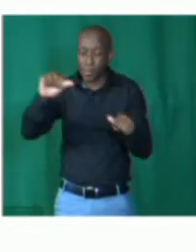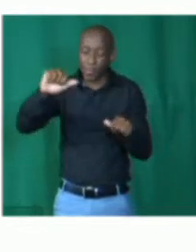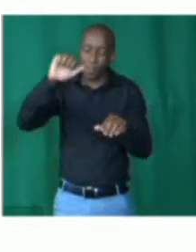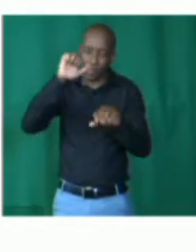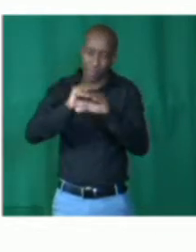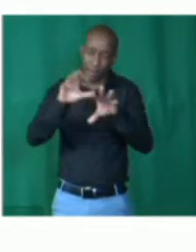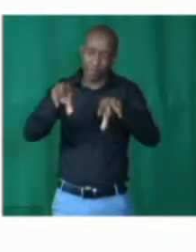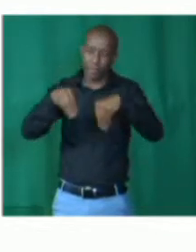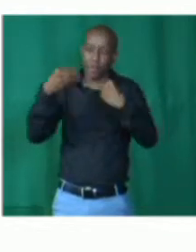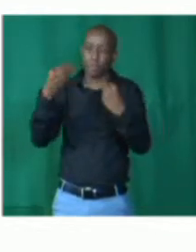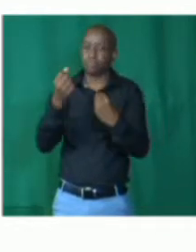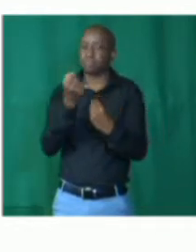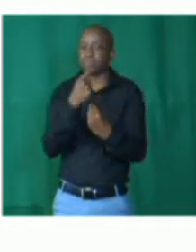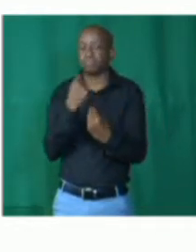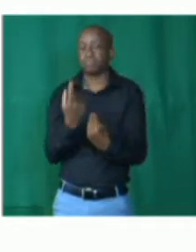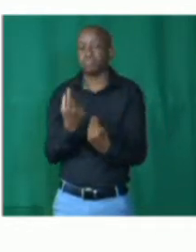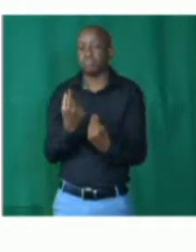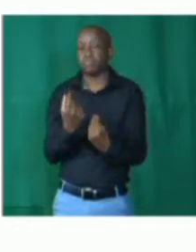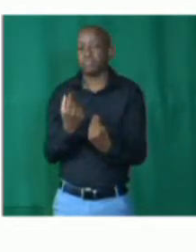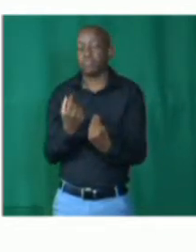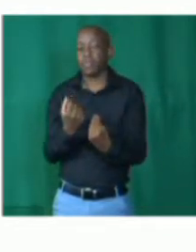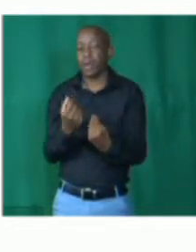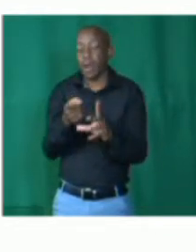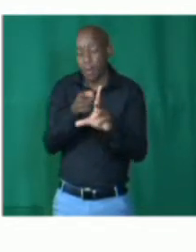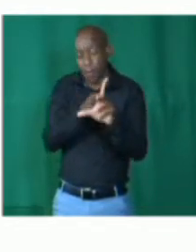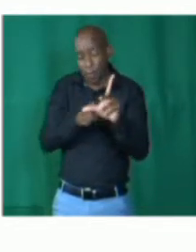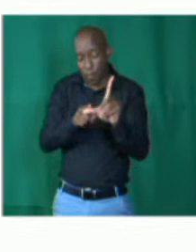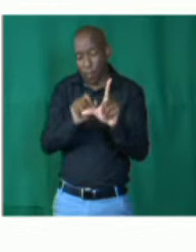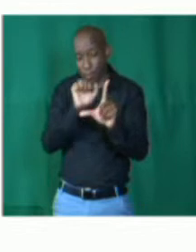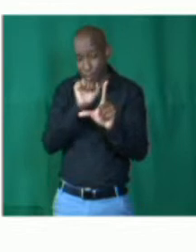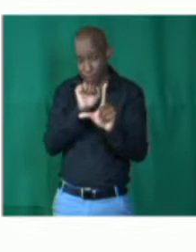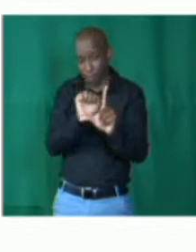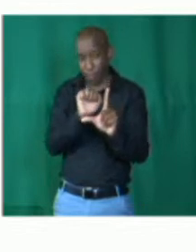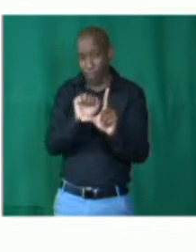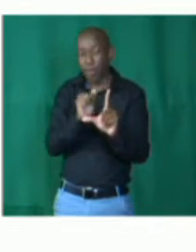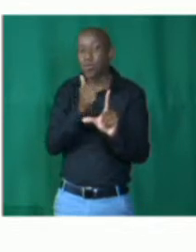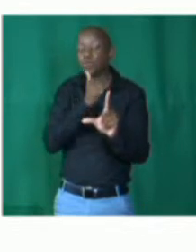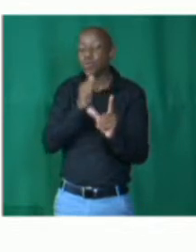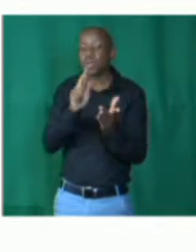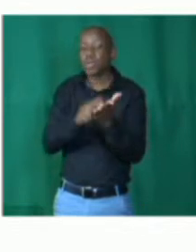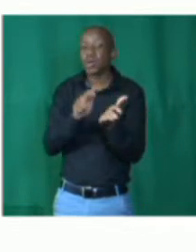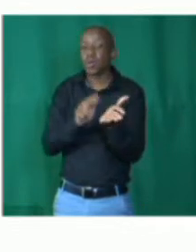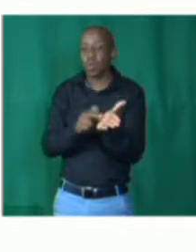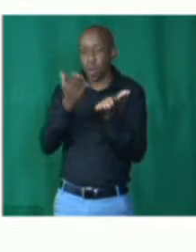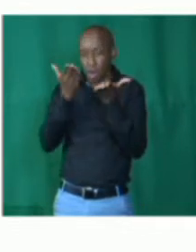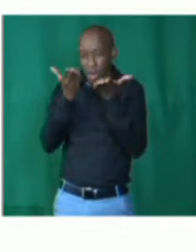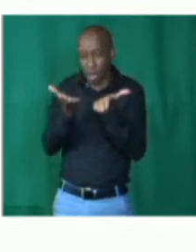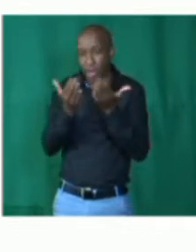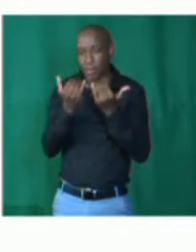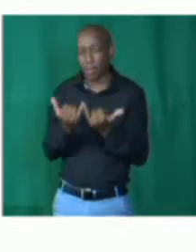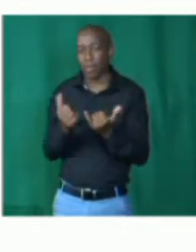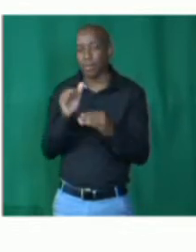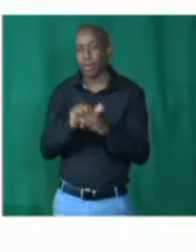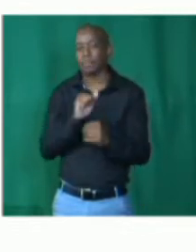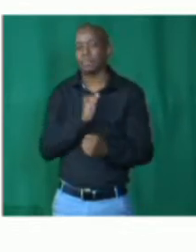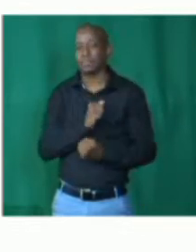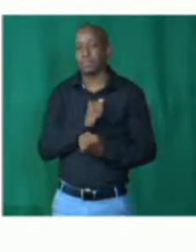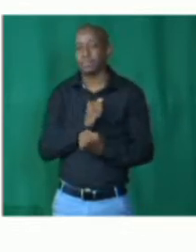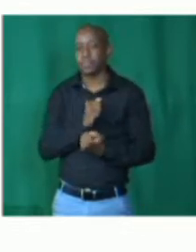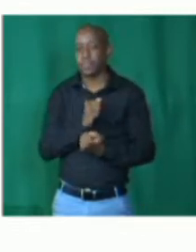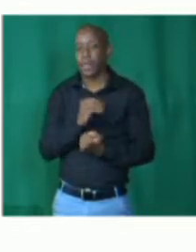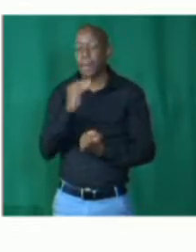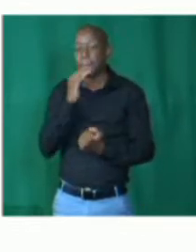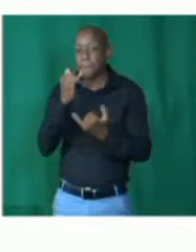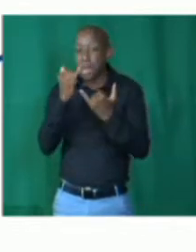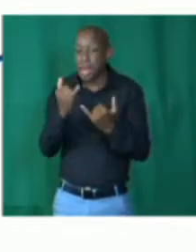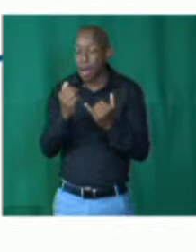two sides in a right-angled triangle using this Pythagoras rule. Okay, so here is